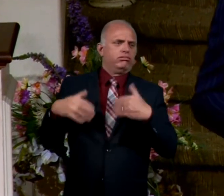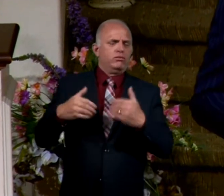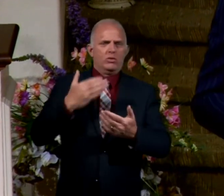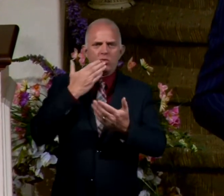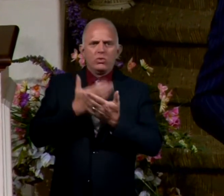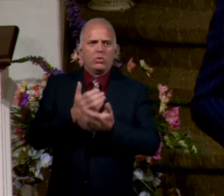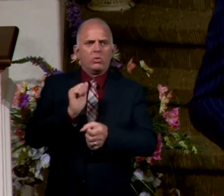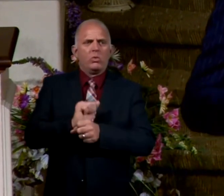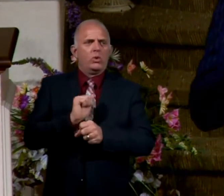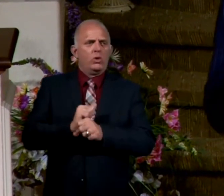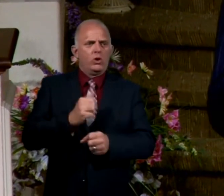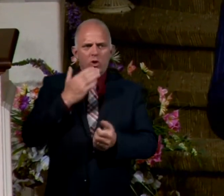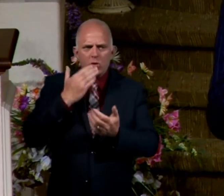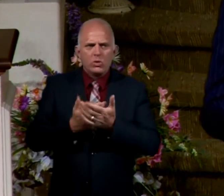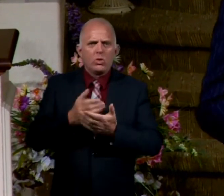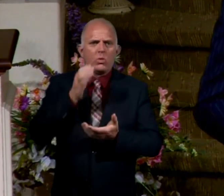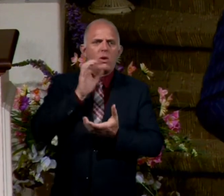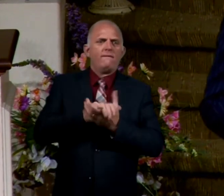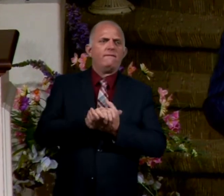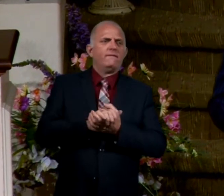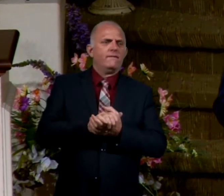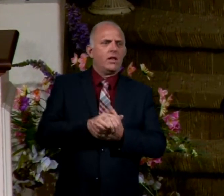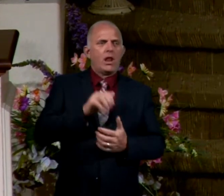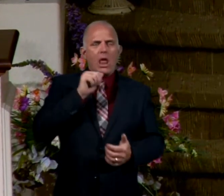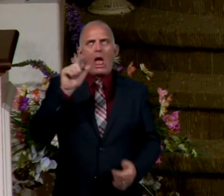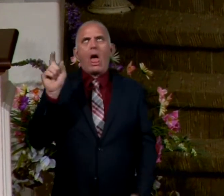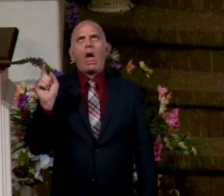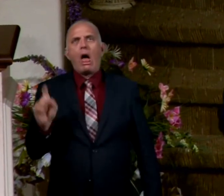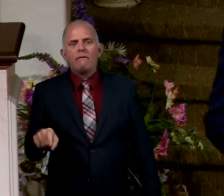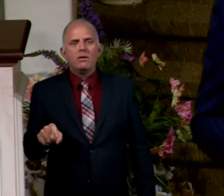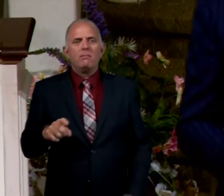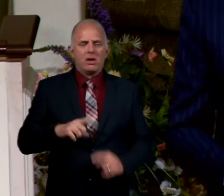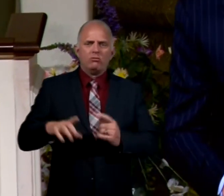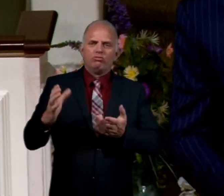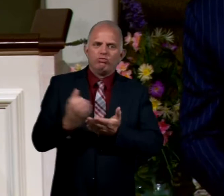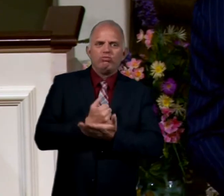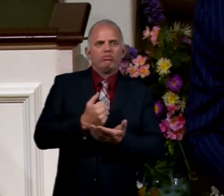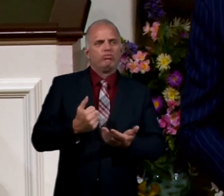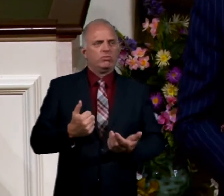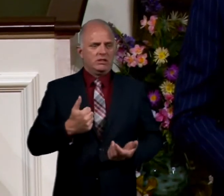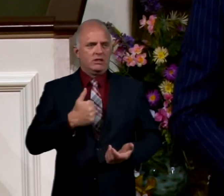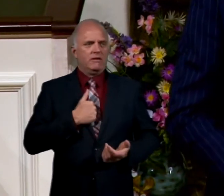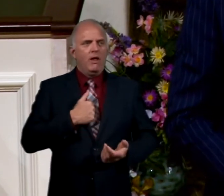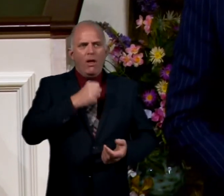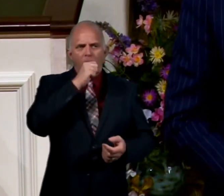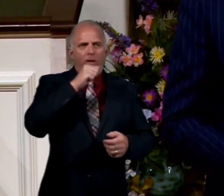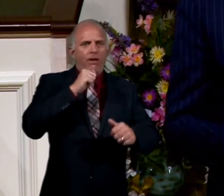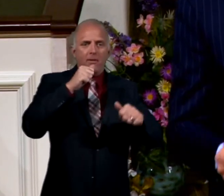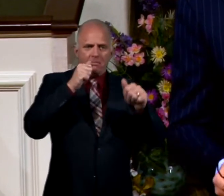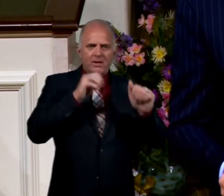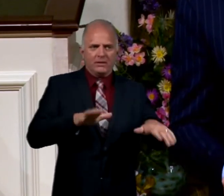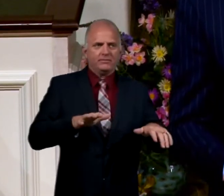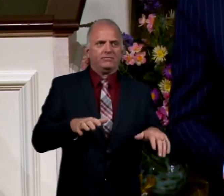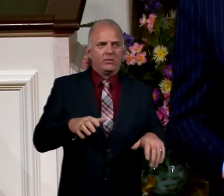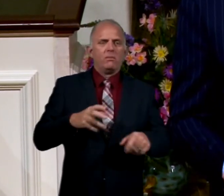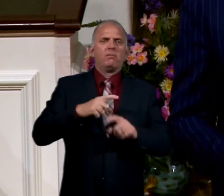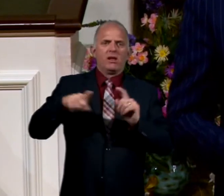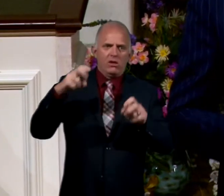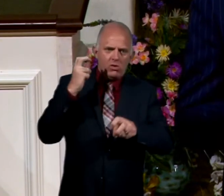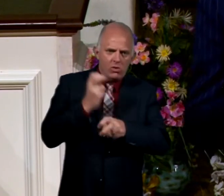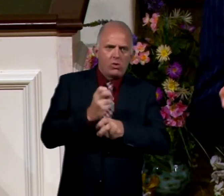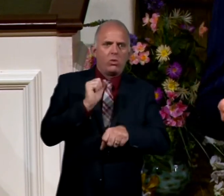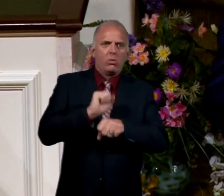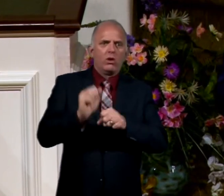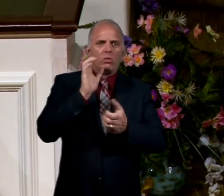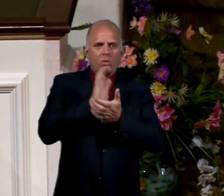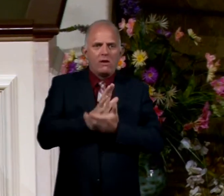it. It's not a have to, it's a get to. I'm blessed to be married to a very hardworking wife and mother. I'm